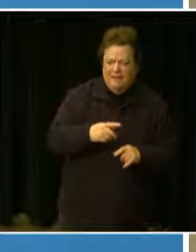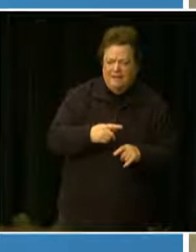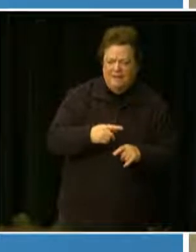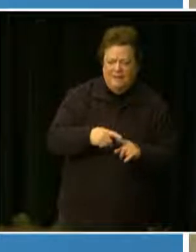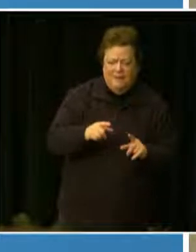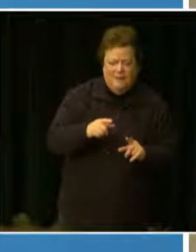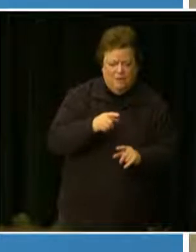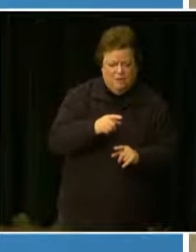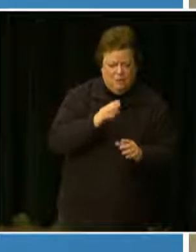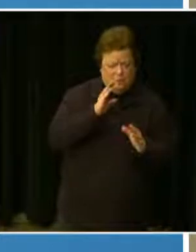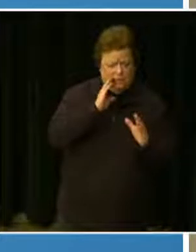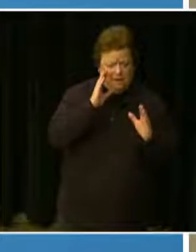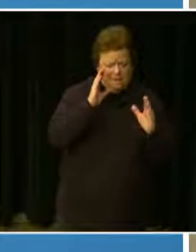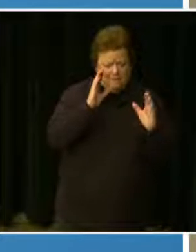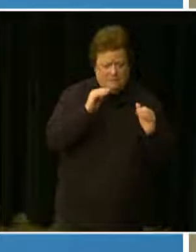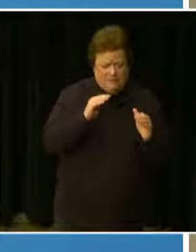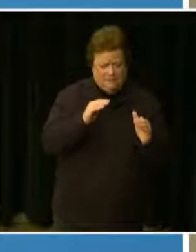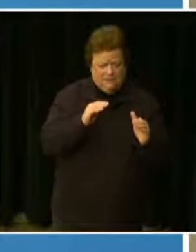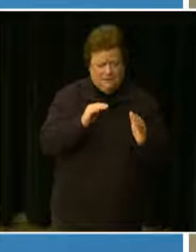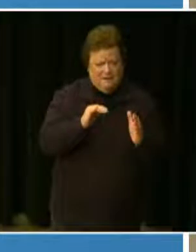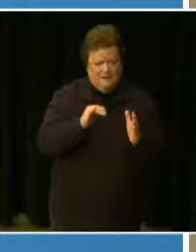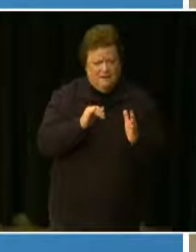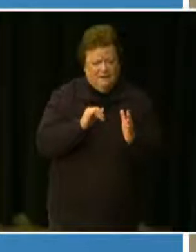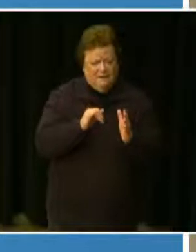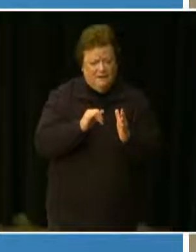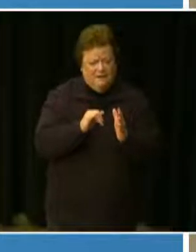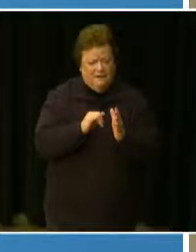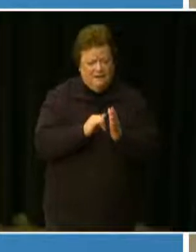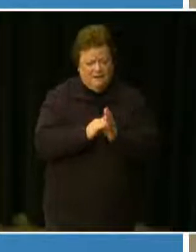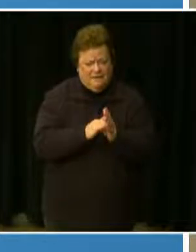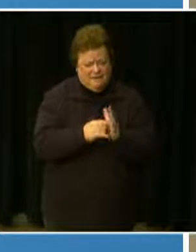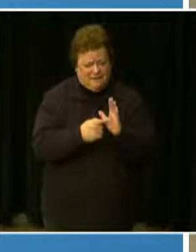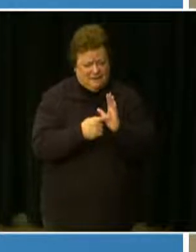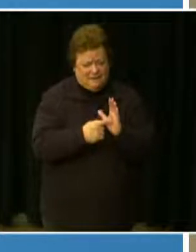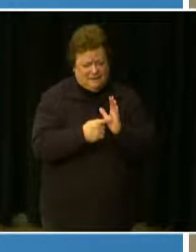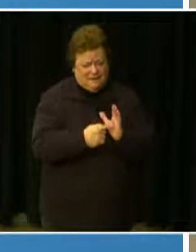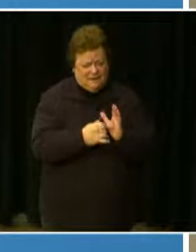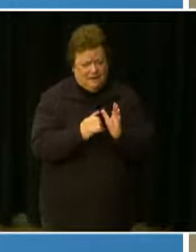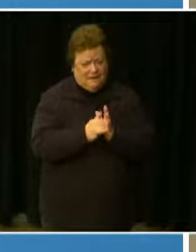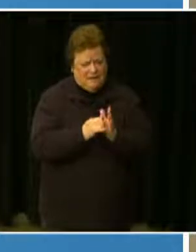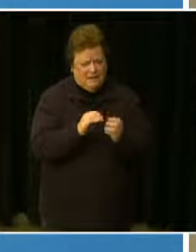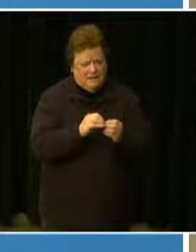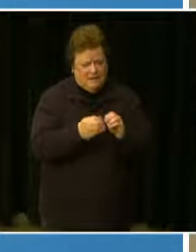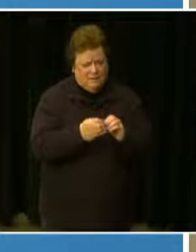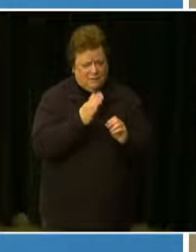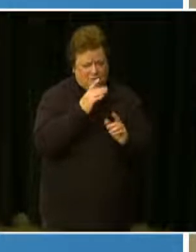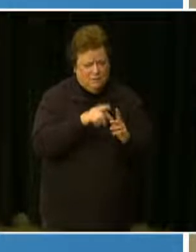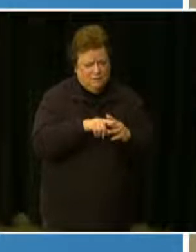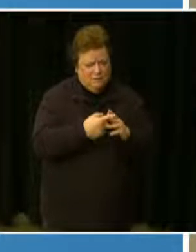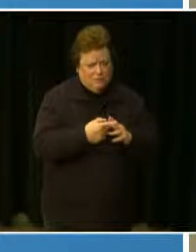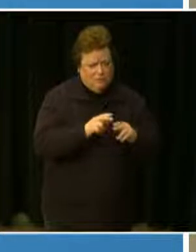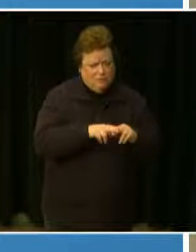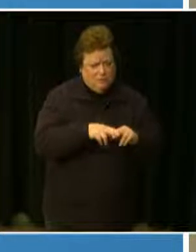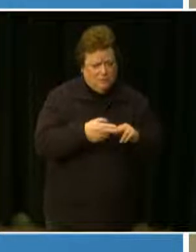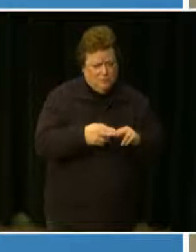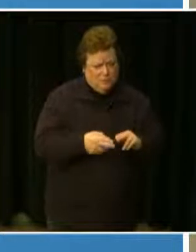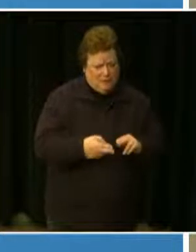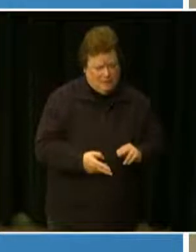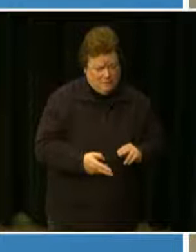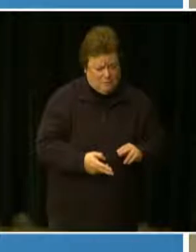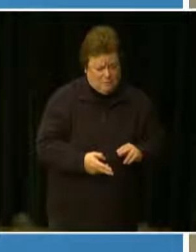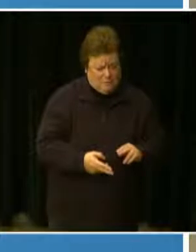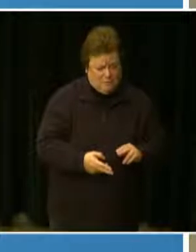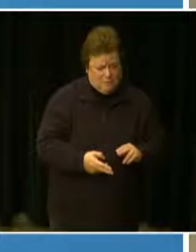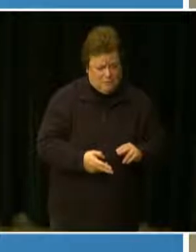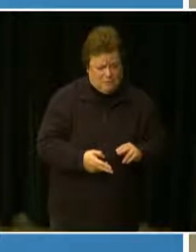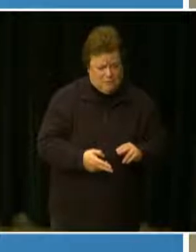expect, since that's sort of a lagging indicator, that those numbers would begin to start going down soon based on the case